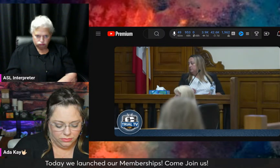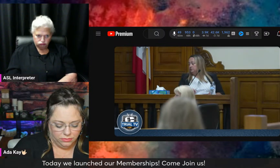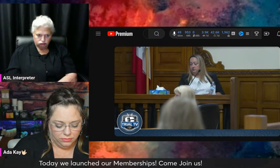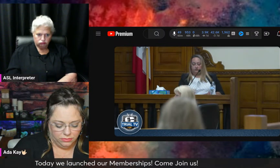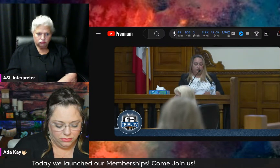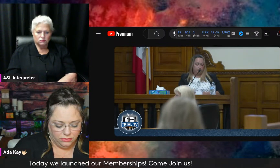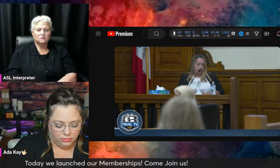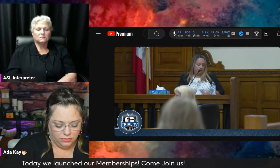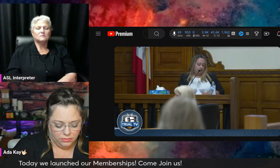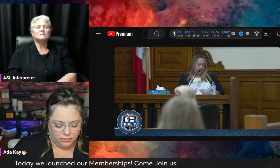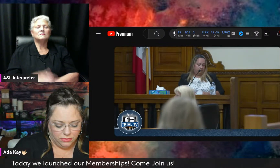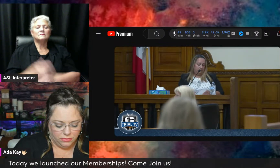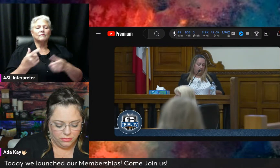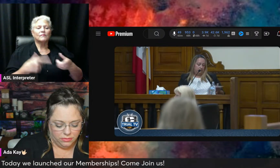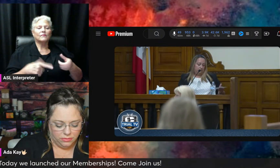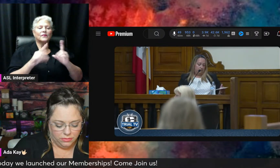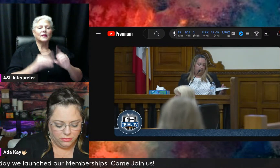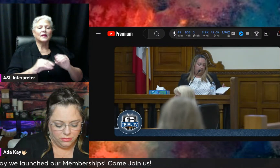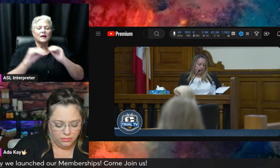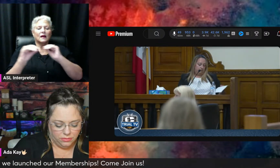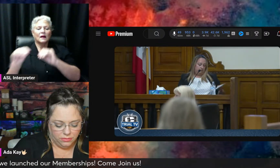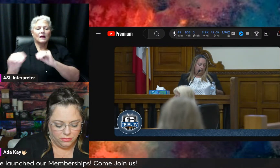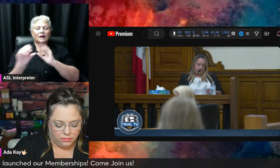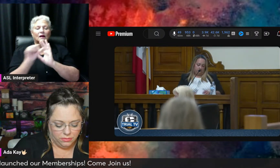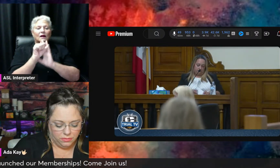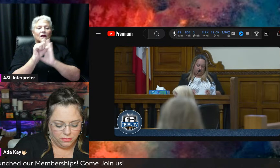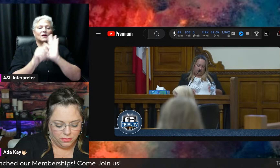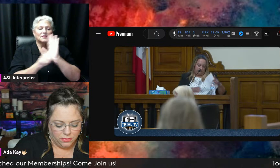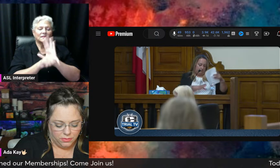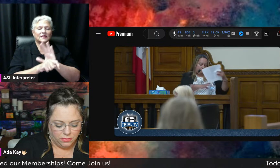Let's move to State's Exhibit number 38.